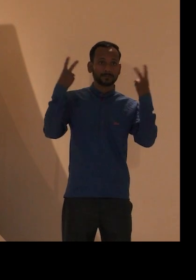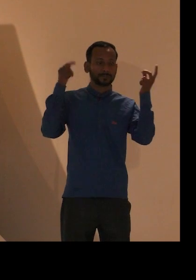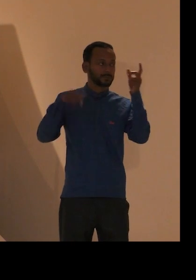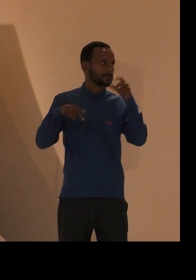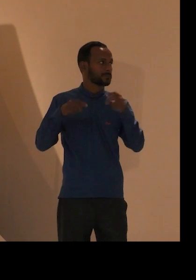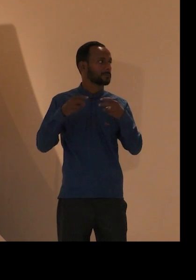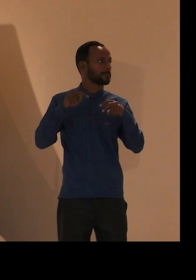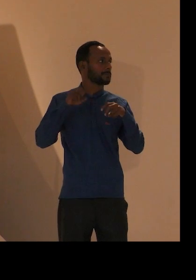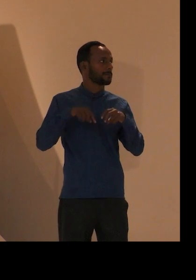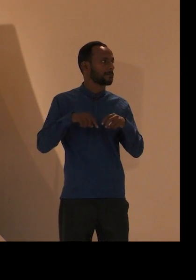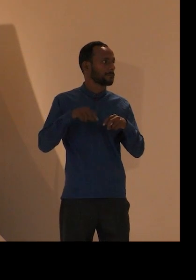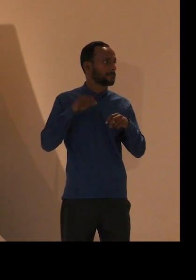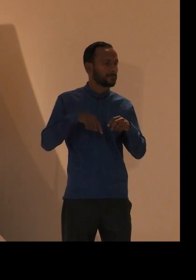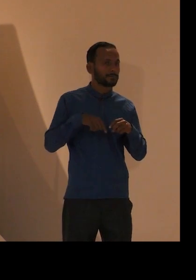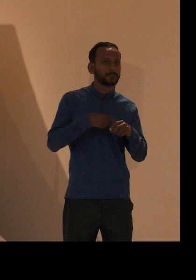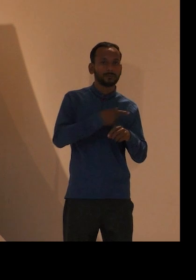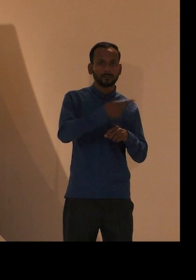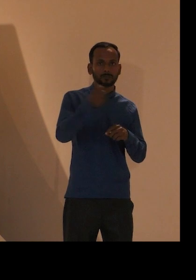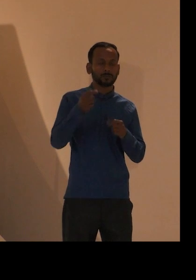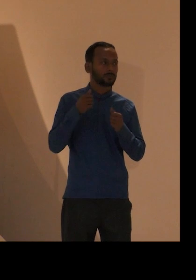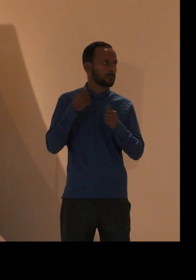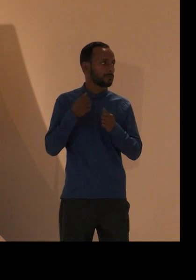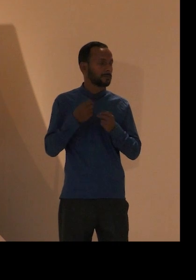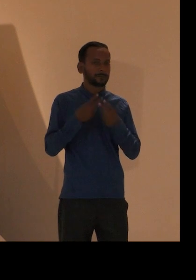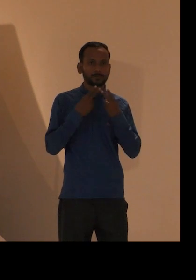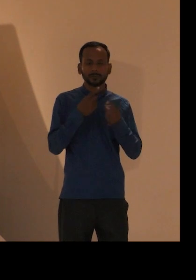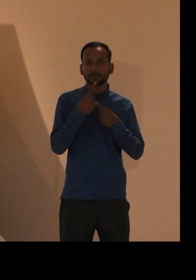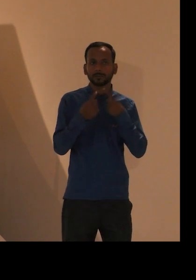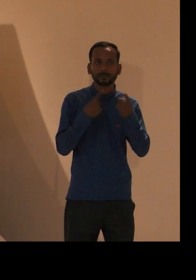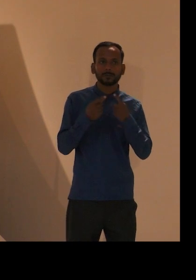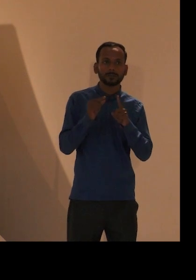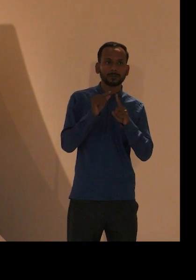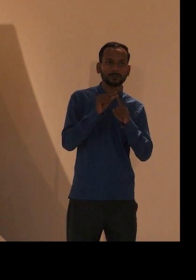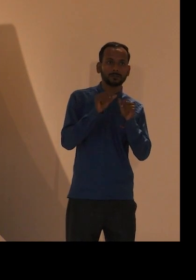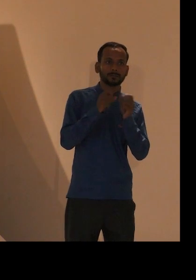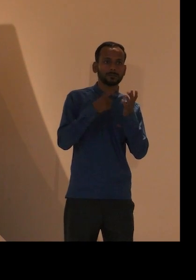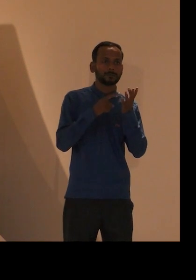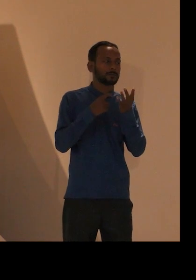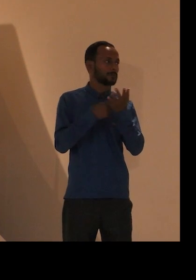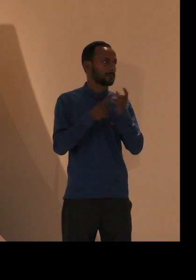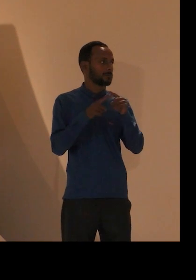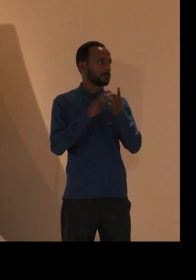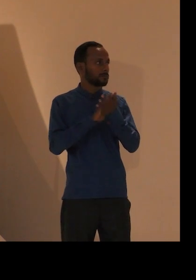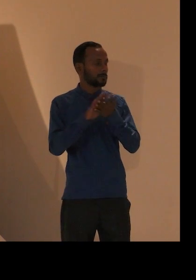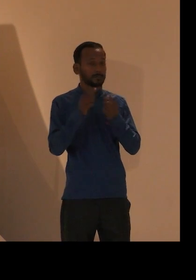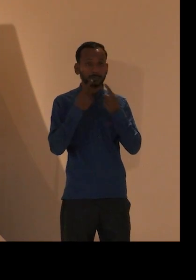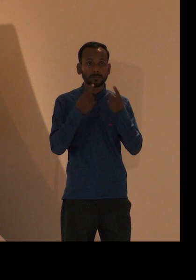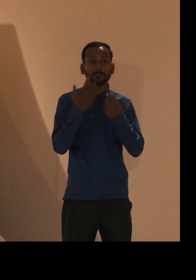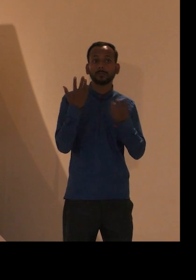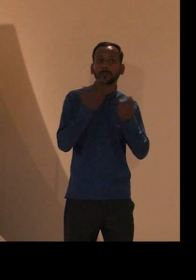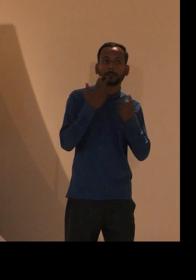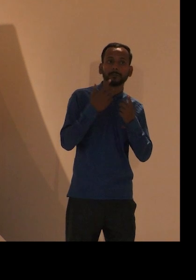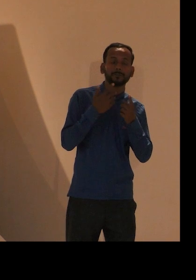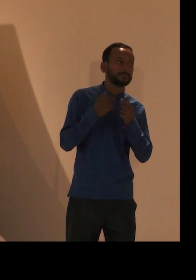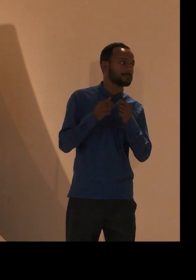acquired. So we have, and we were just speaking with Professor Partho Datto now, we have Tatia Topi's Achkan now on